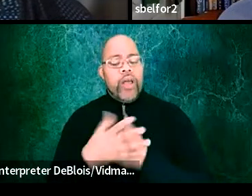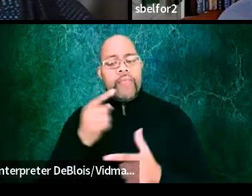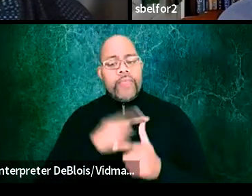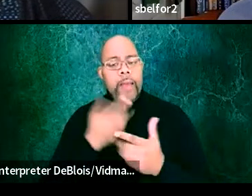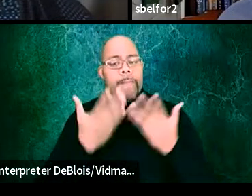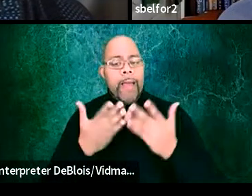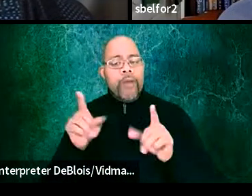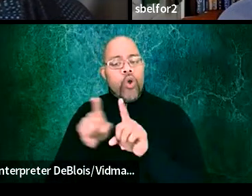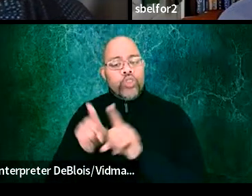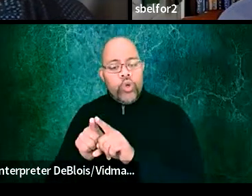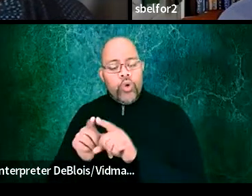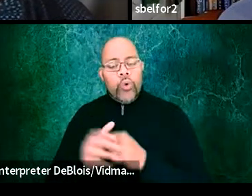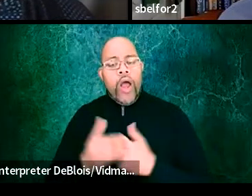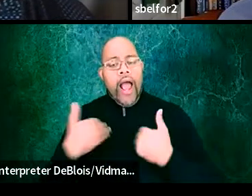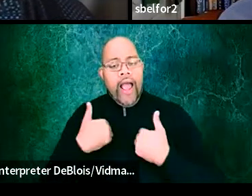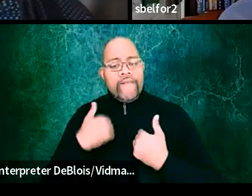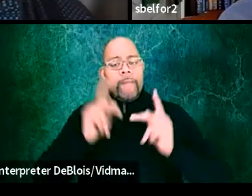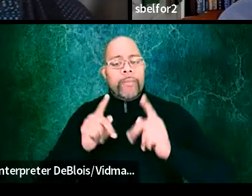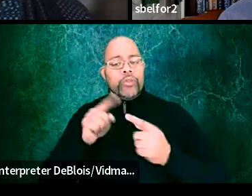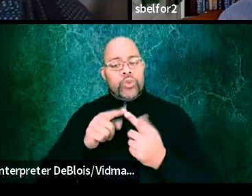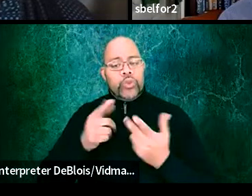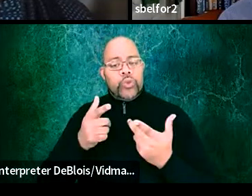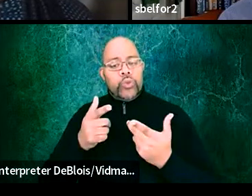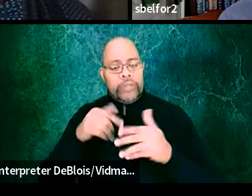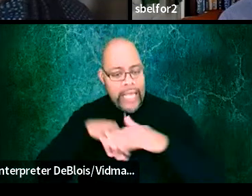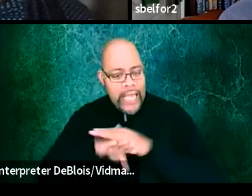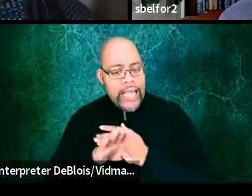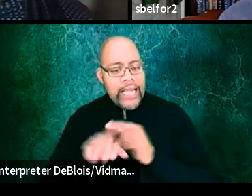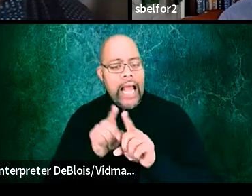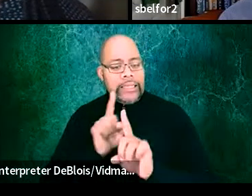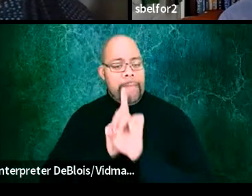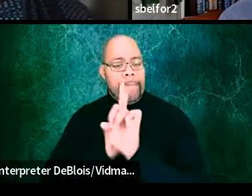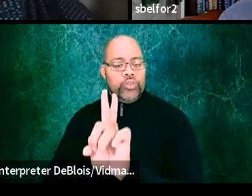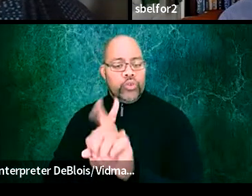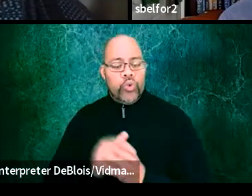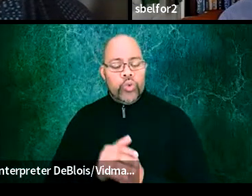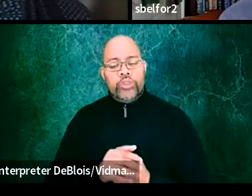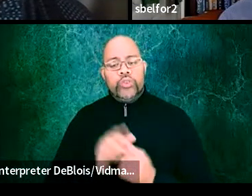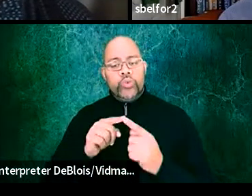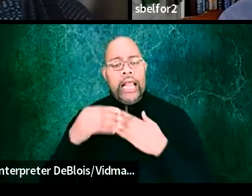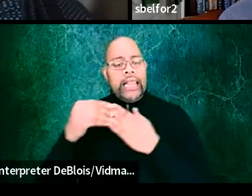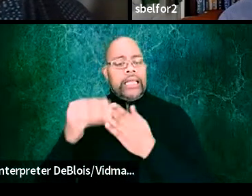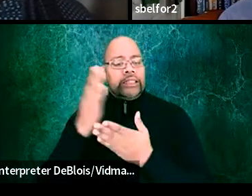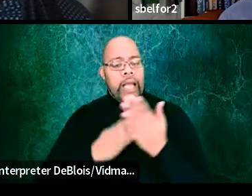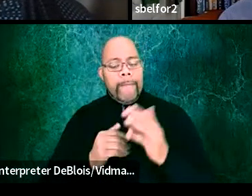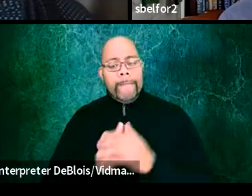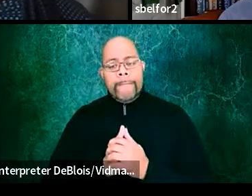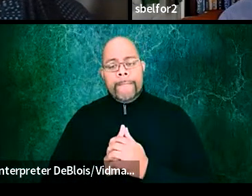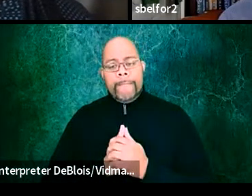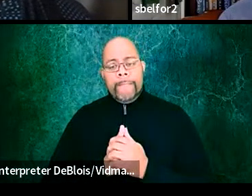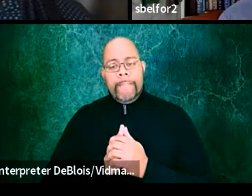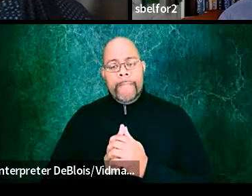maybe also having people to kind of step in as mentors to, lead some of the